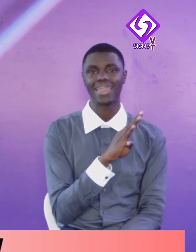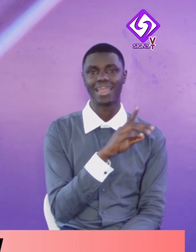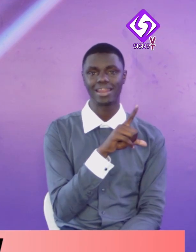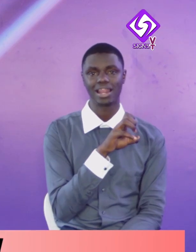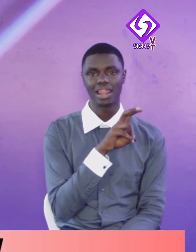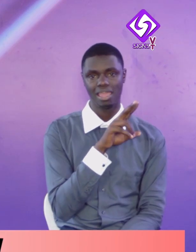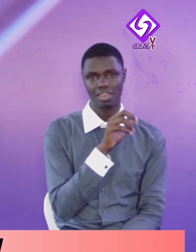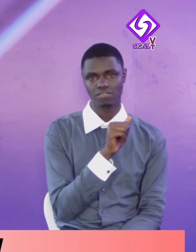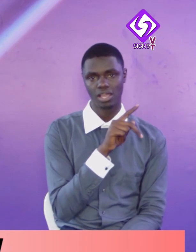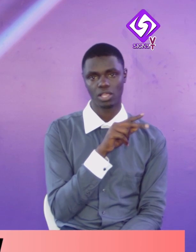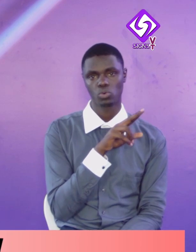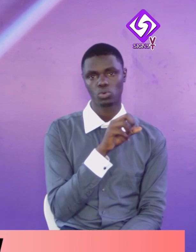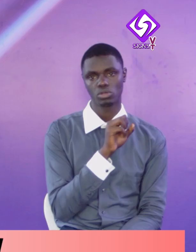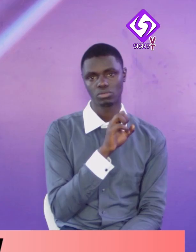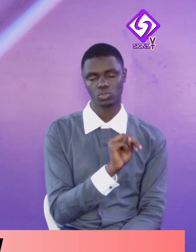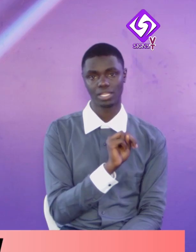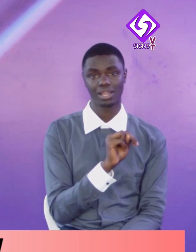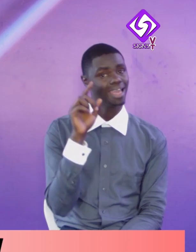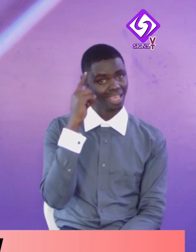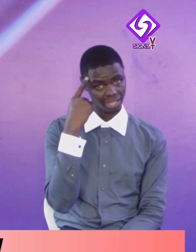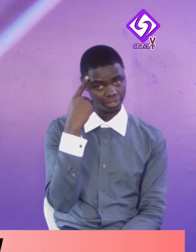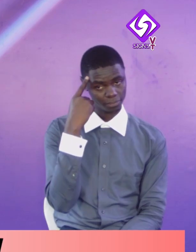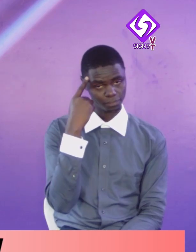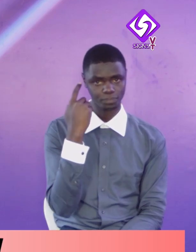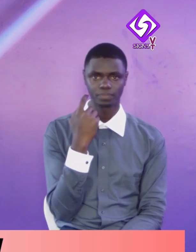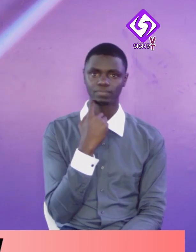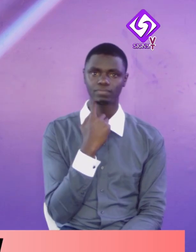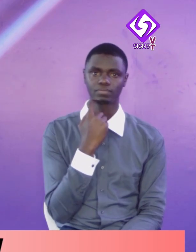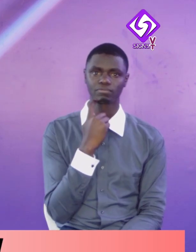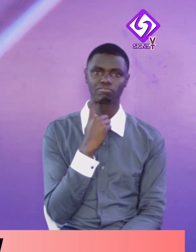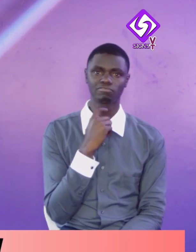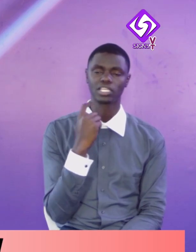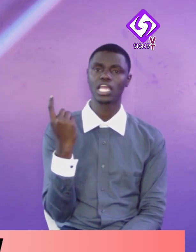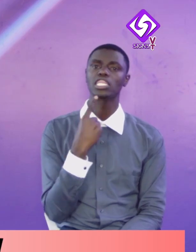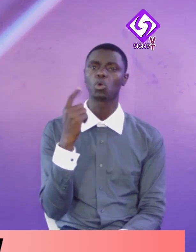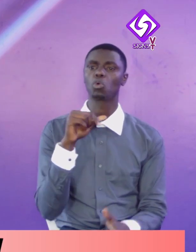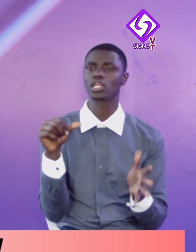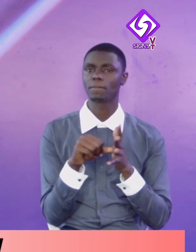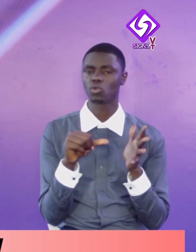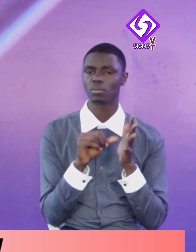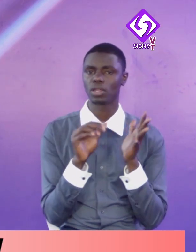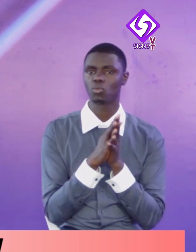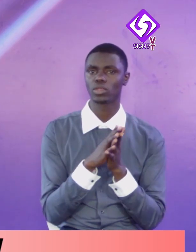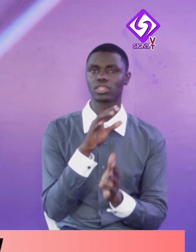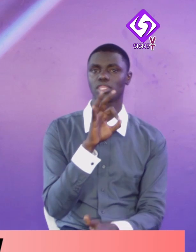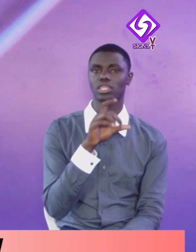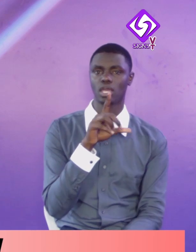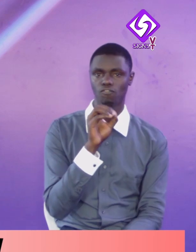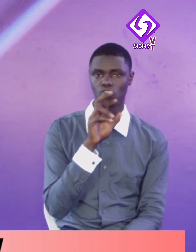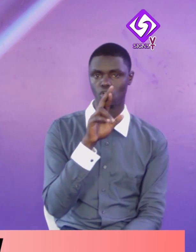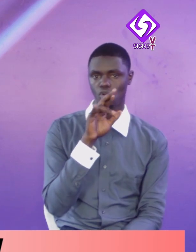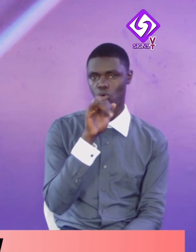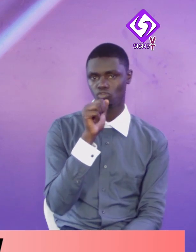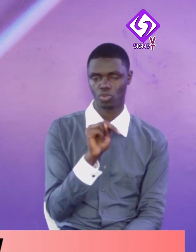he's performing in Liverpool. I think the only problem with Florian Wirtz